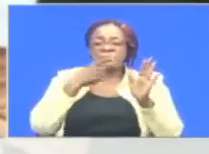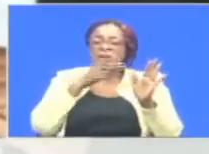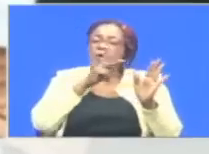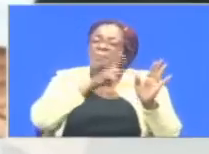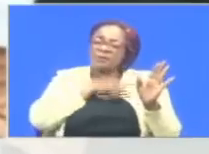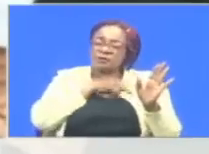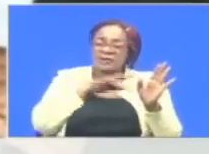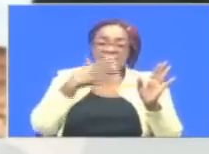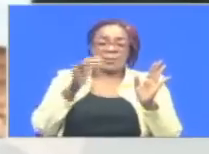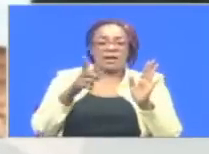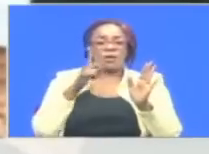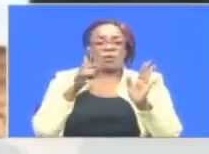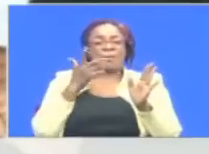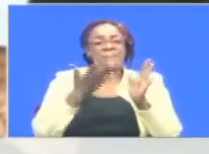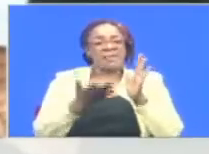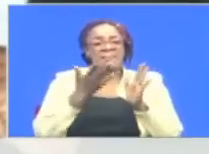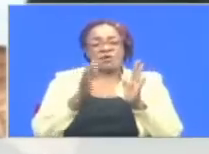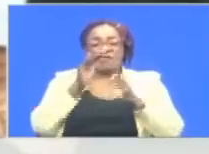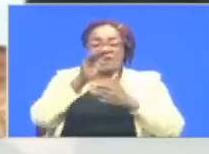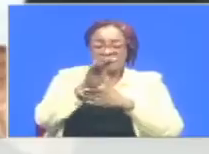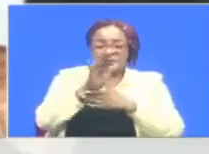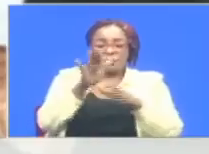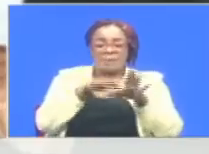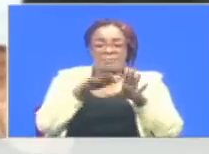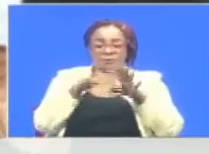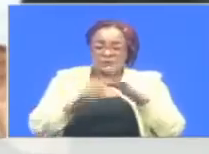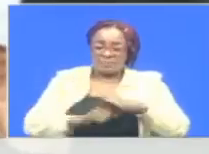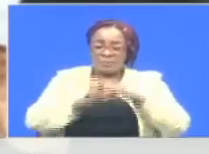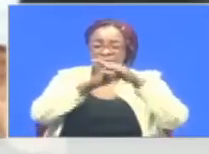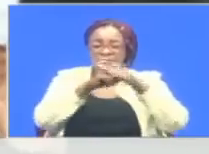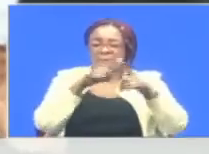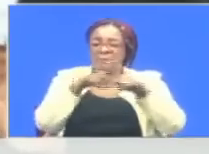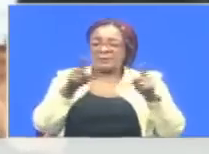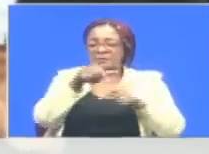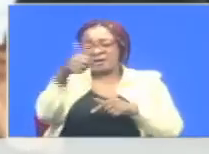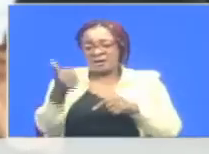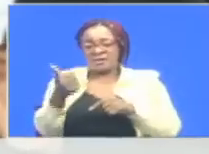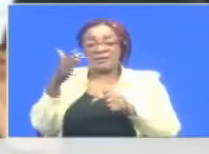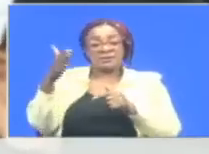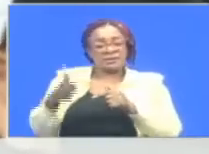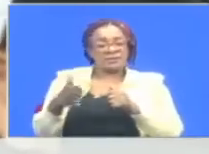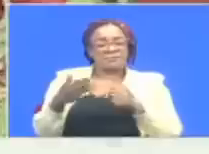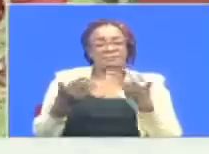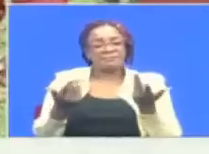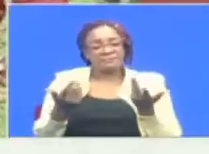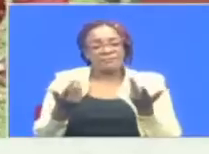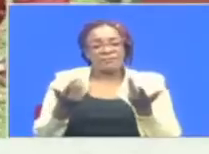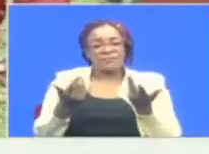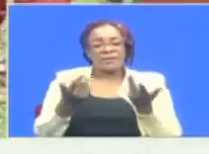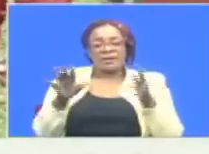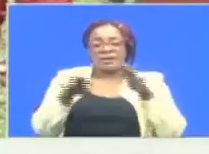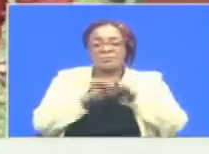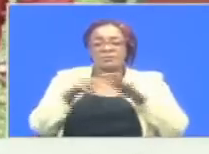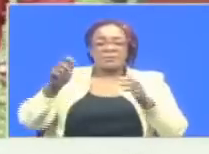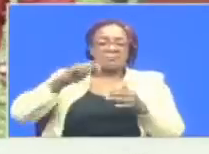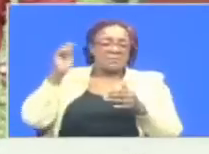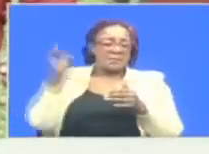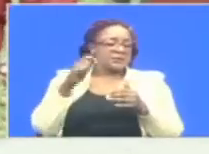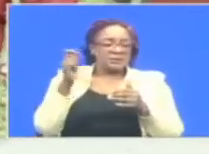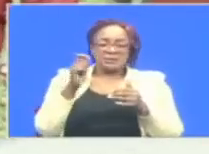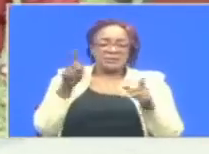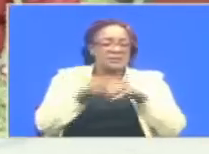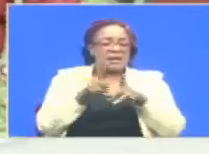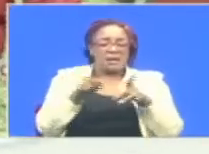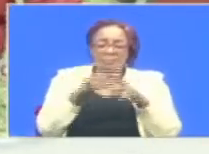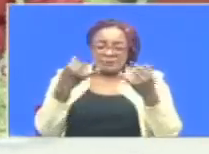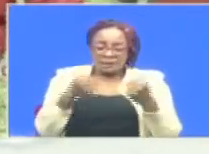and probably you've even asked your members to support. But there's the other side to it, where Deputy President William Ruto, even in